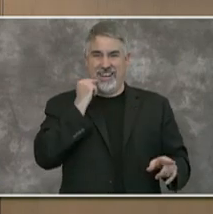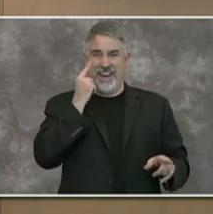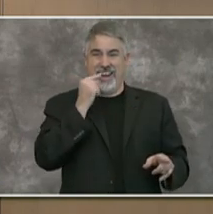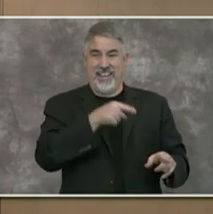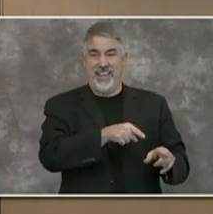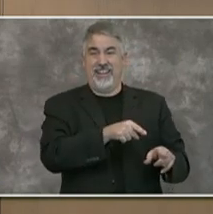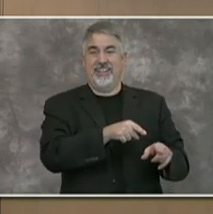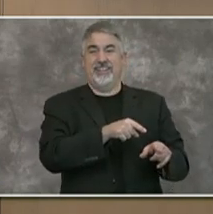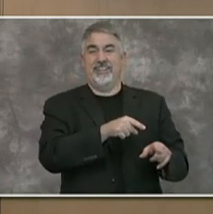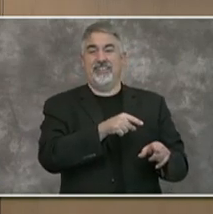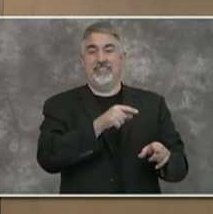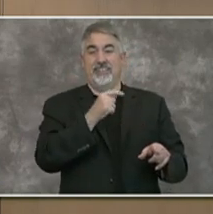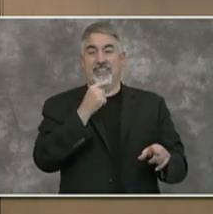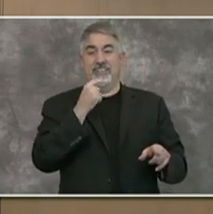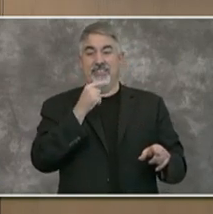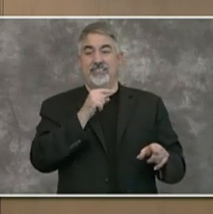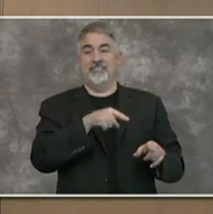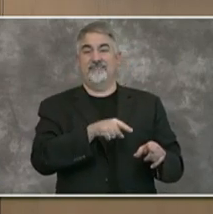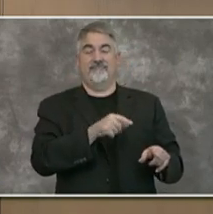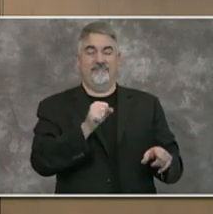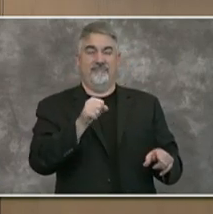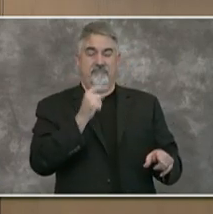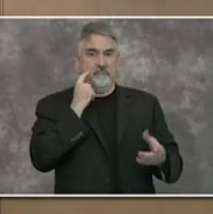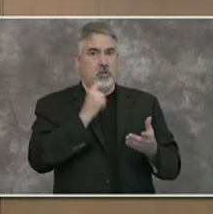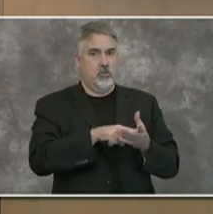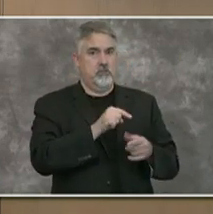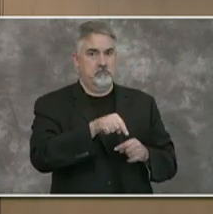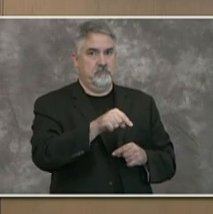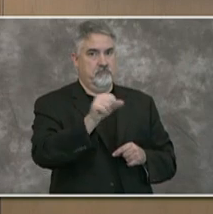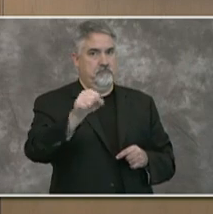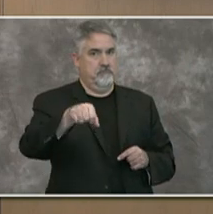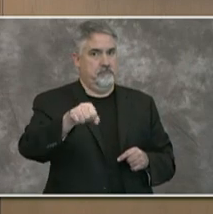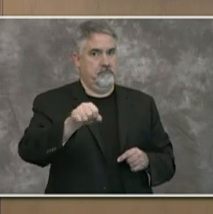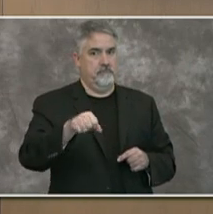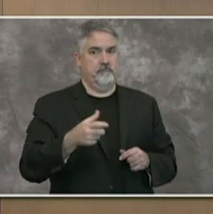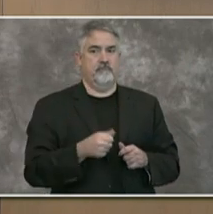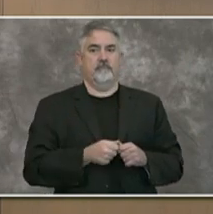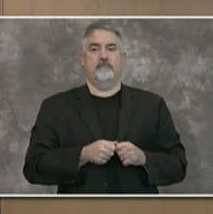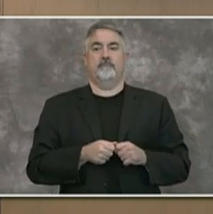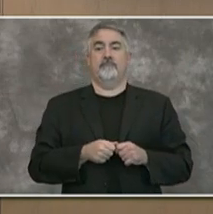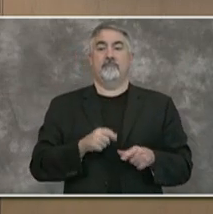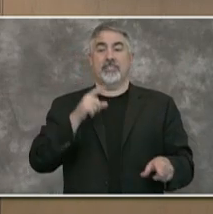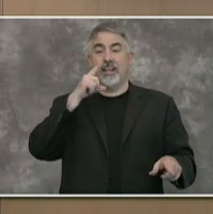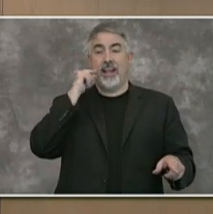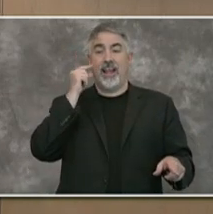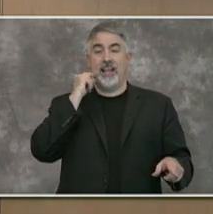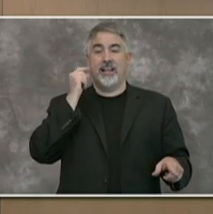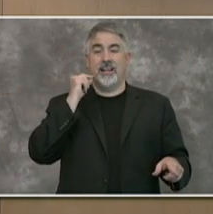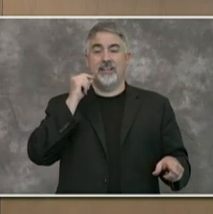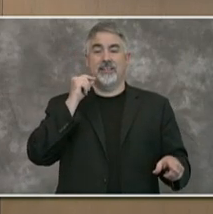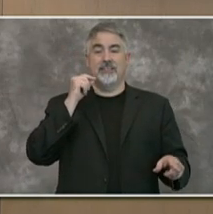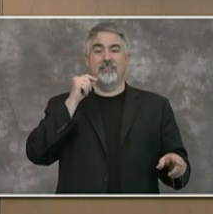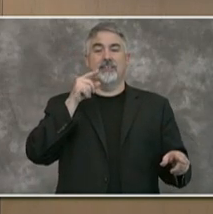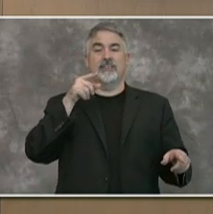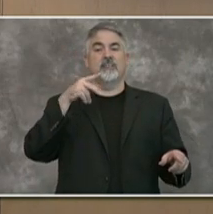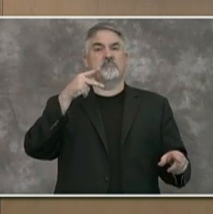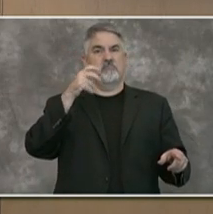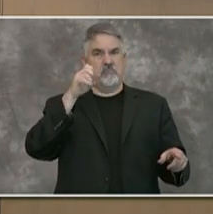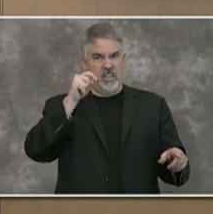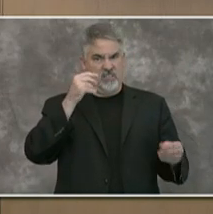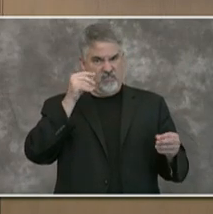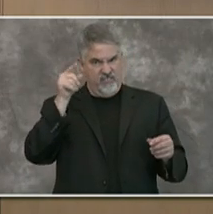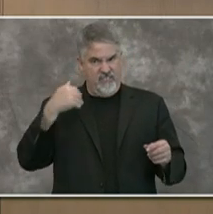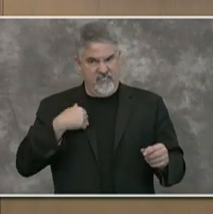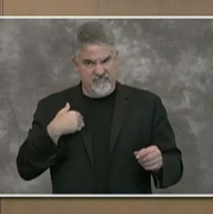and cats being positive, as well as cats that were in pet shops, as well as stray cats. So